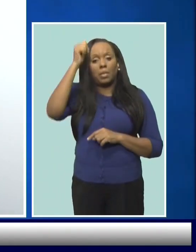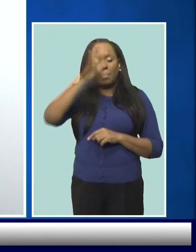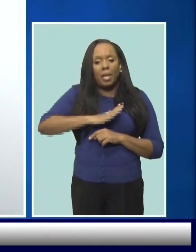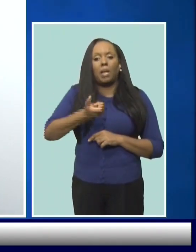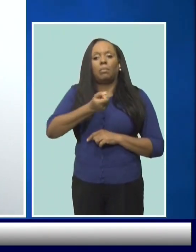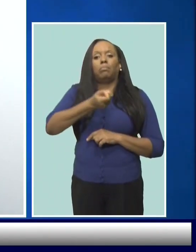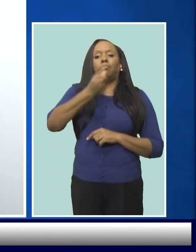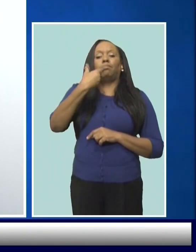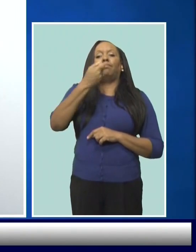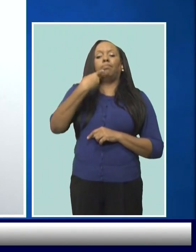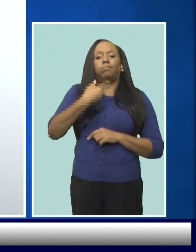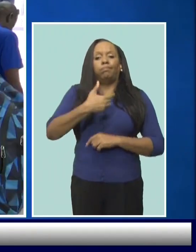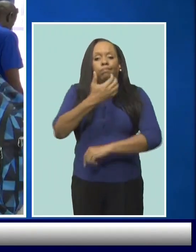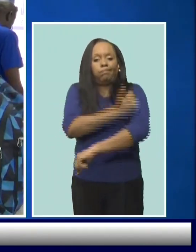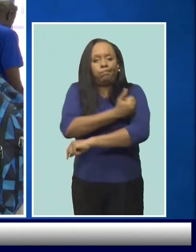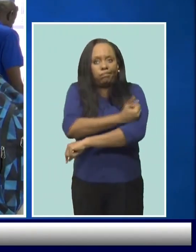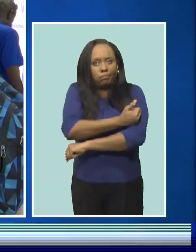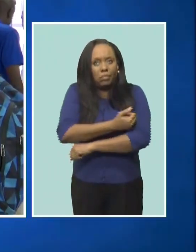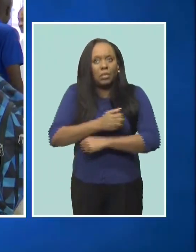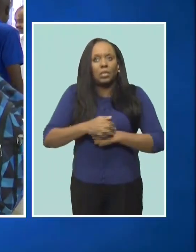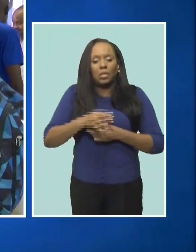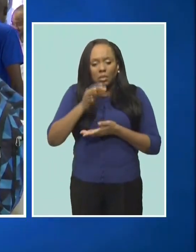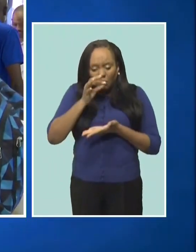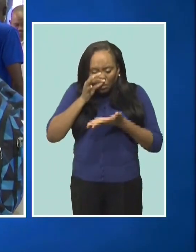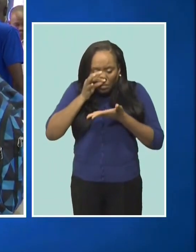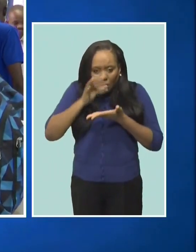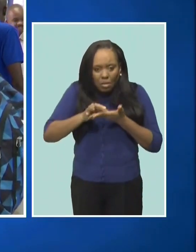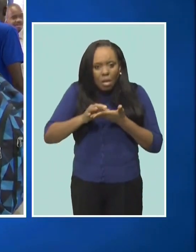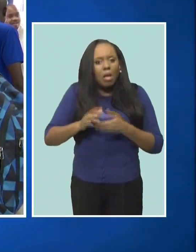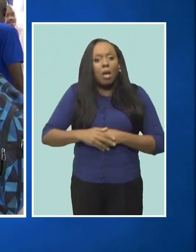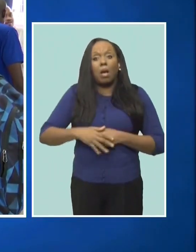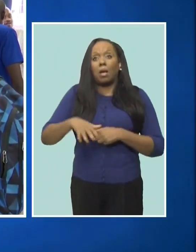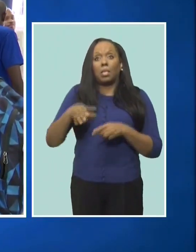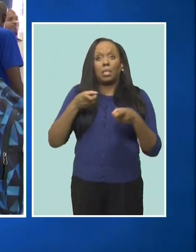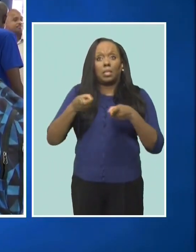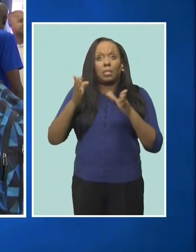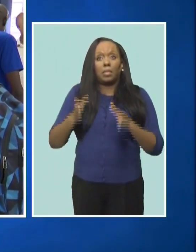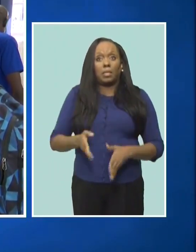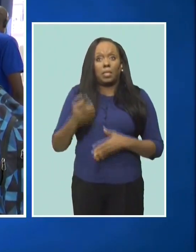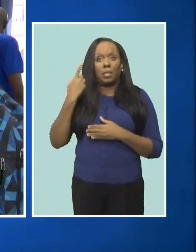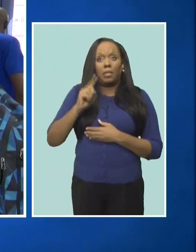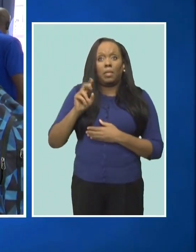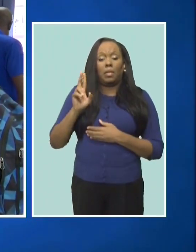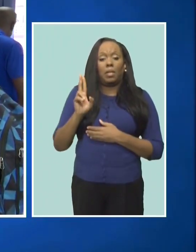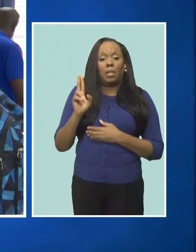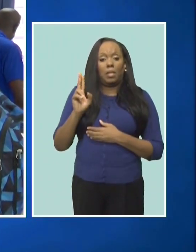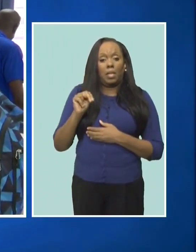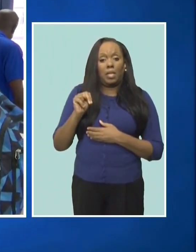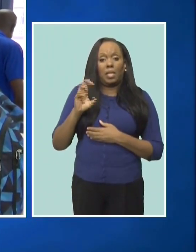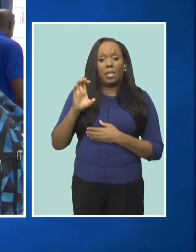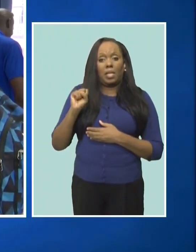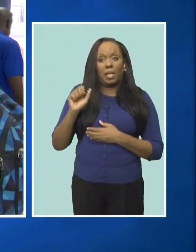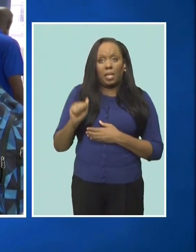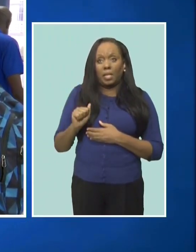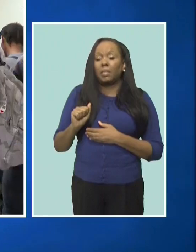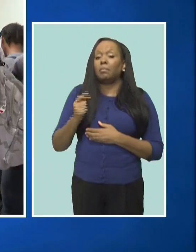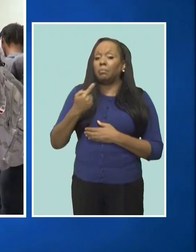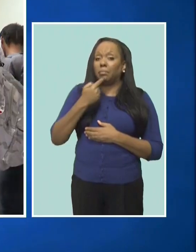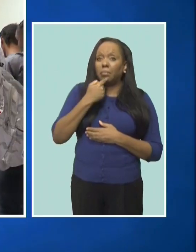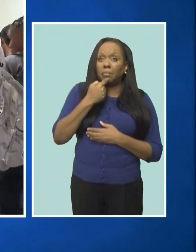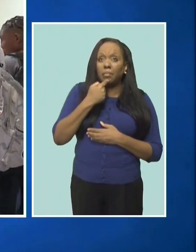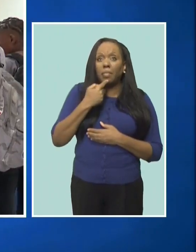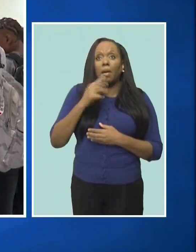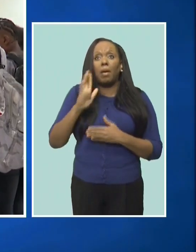substances and presenting themselves for treatment. Director of Clinical Services at the Substance Abuse Foundation, Alison Gotip, shares what